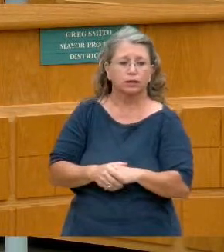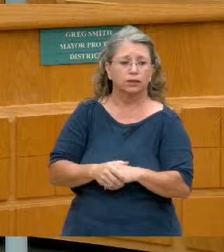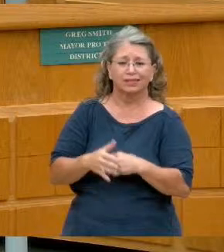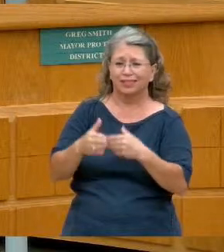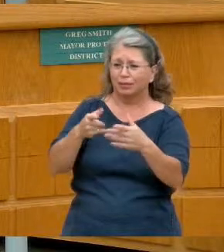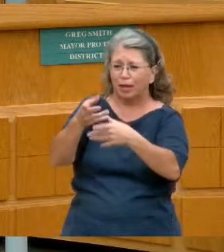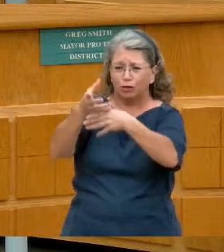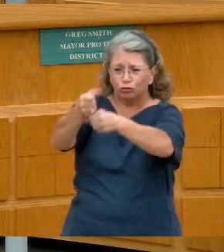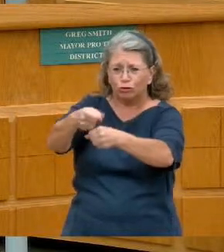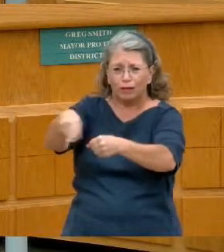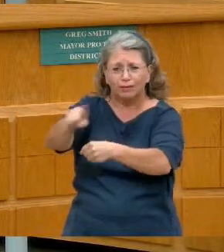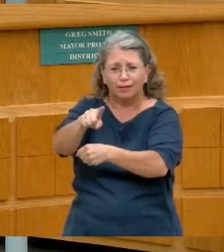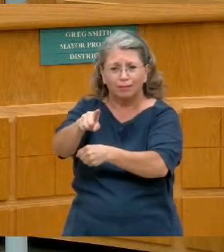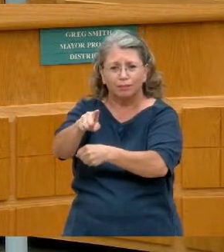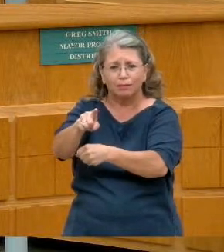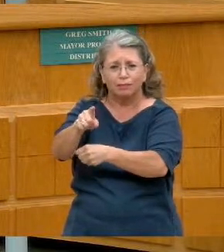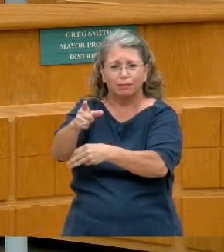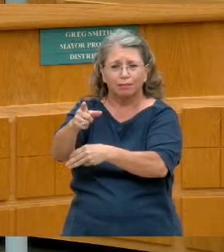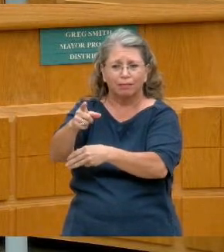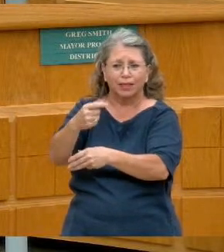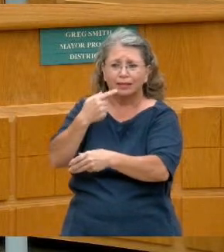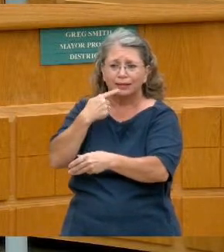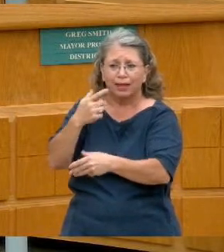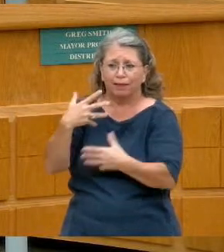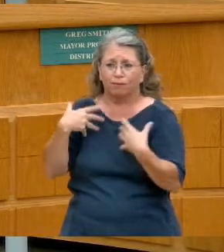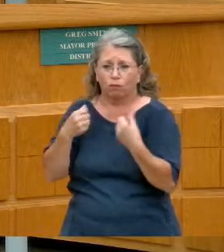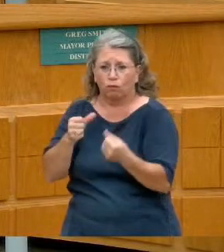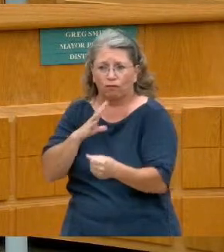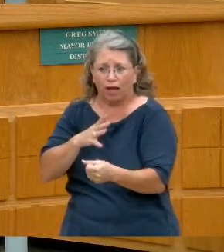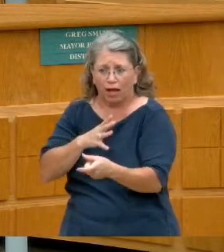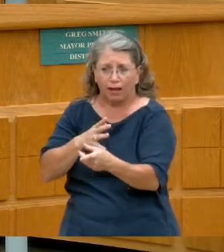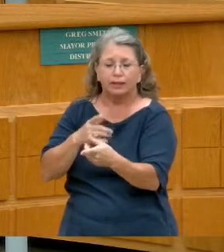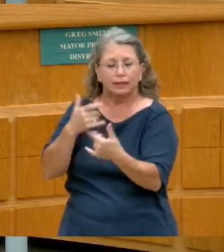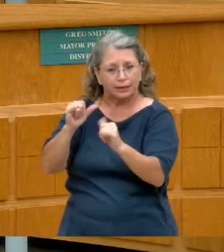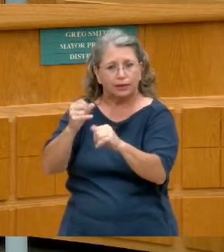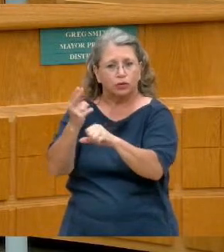him, he doesn't have it, but you should wear a mask.